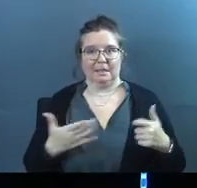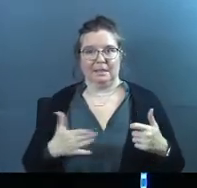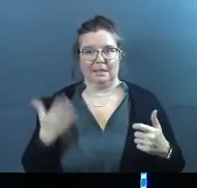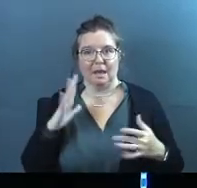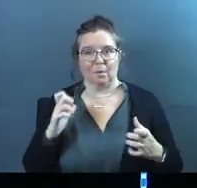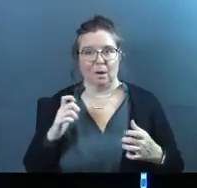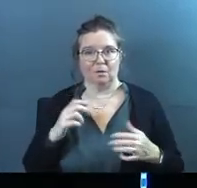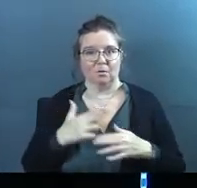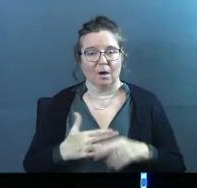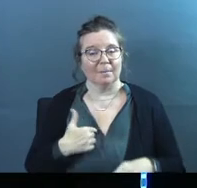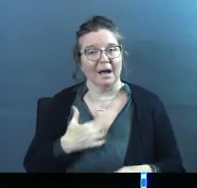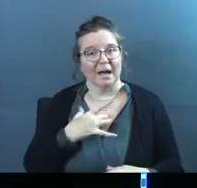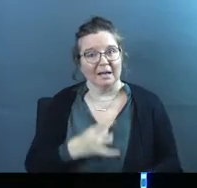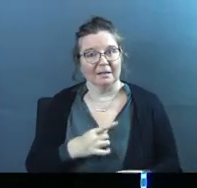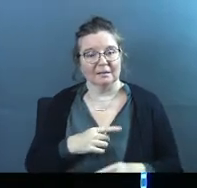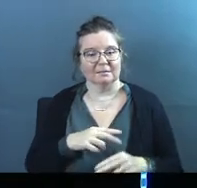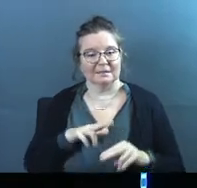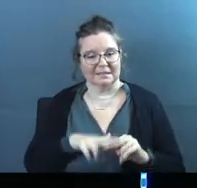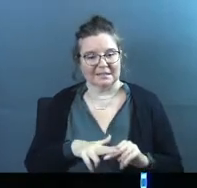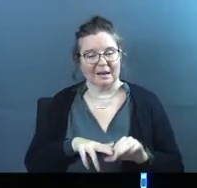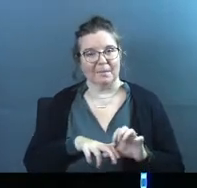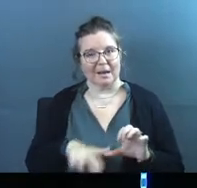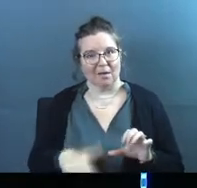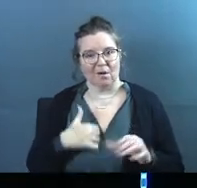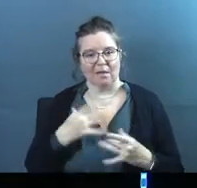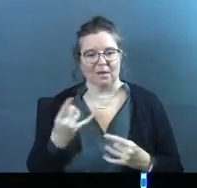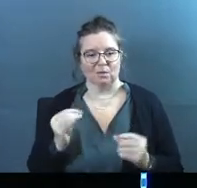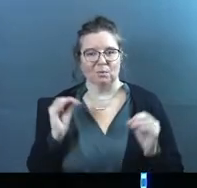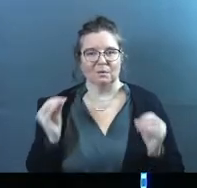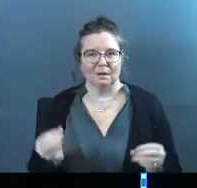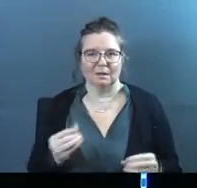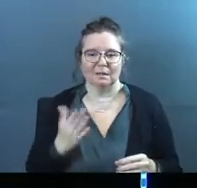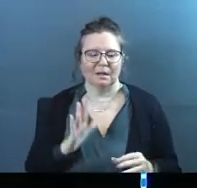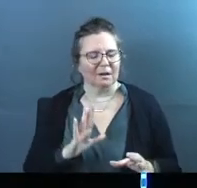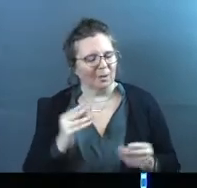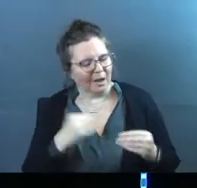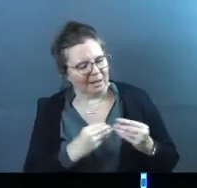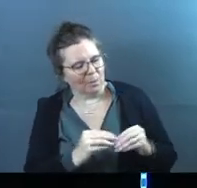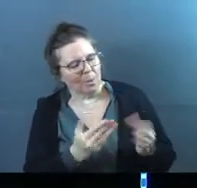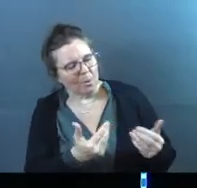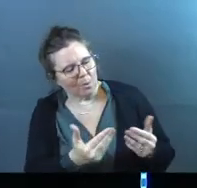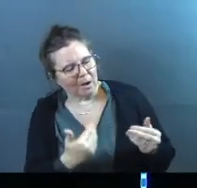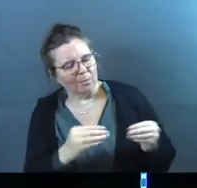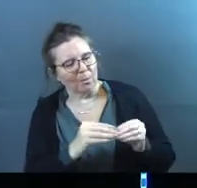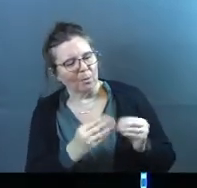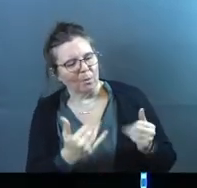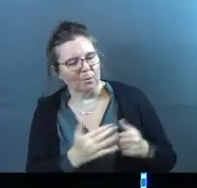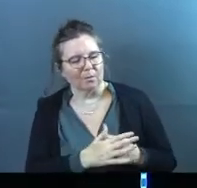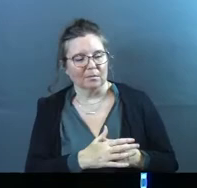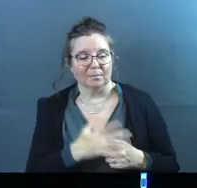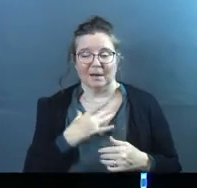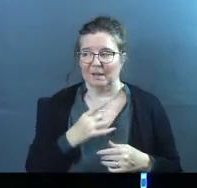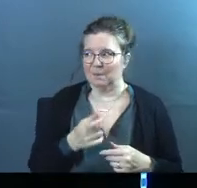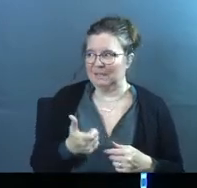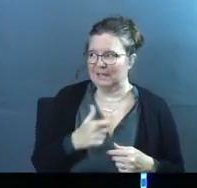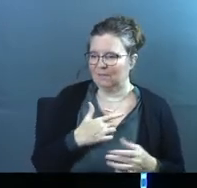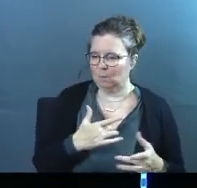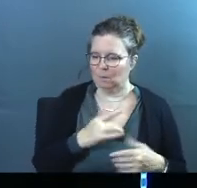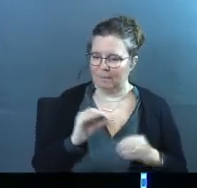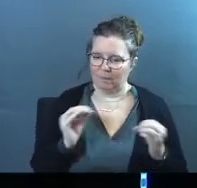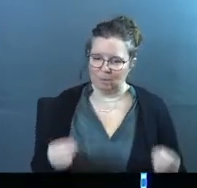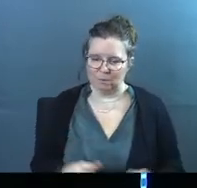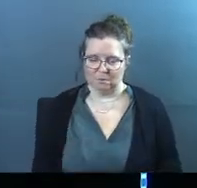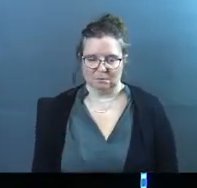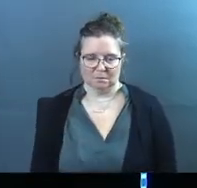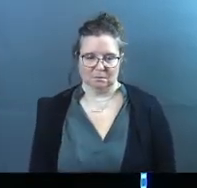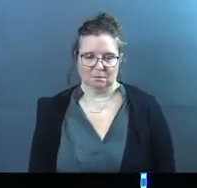things God wanted to call me to. It's like, I like sitting on my couch. You know what saying? I like doing nothing. It's like, God's like, I got more. Get up. It's like, I liked when I didn't have to worry about those